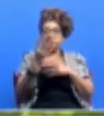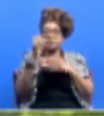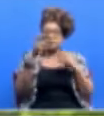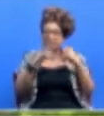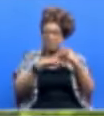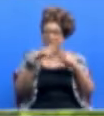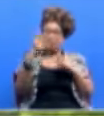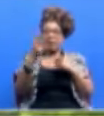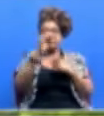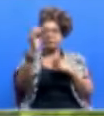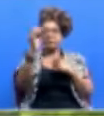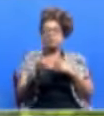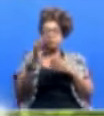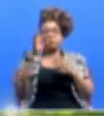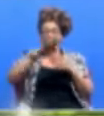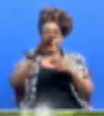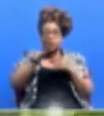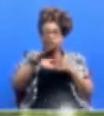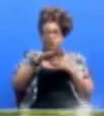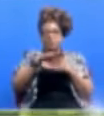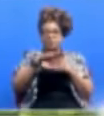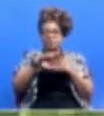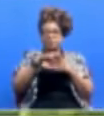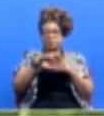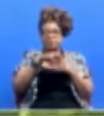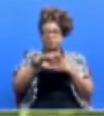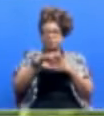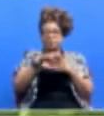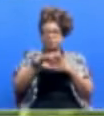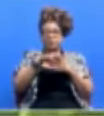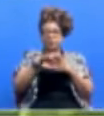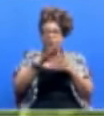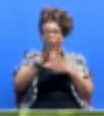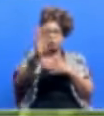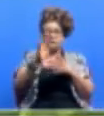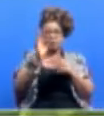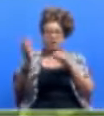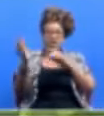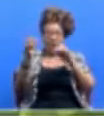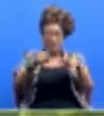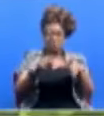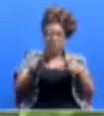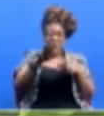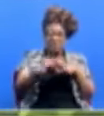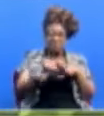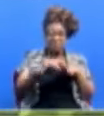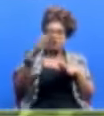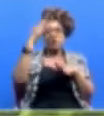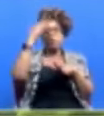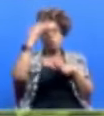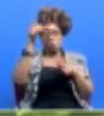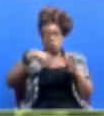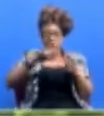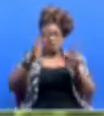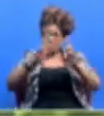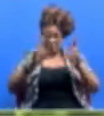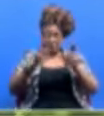asilimia 74 za kura za urais katika kaunti. Hata wale wakija pale wanakuja kistepu, wanajua tumekaa ngangari pale